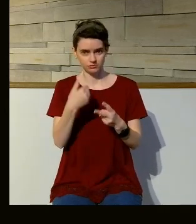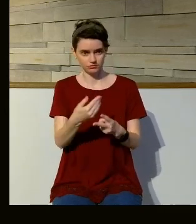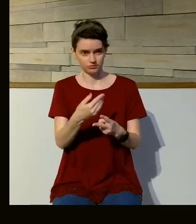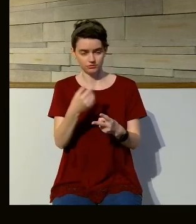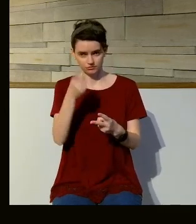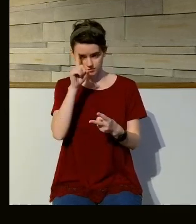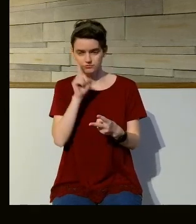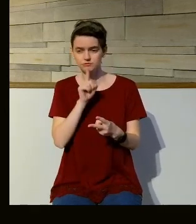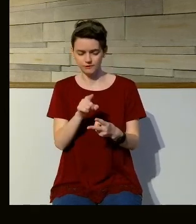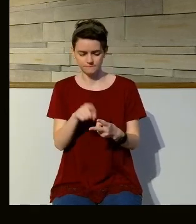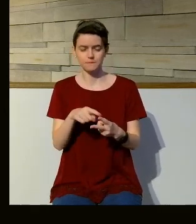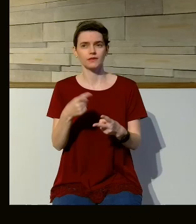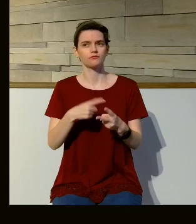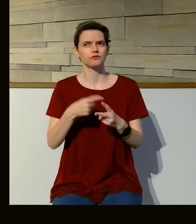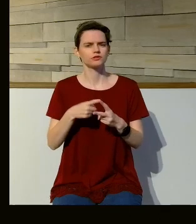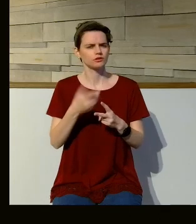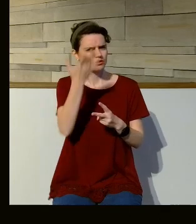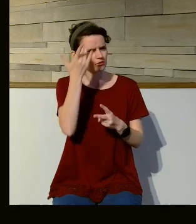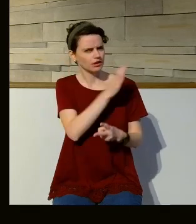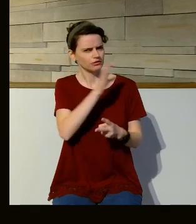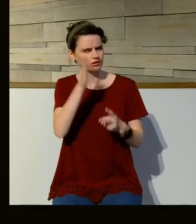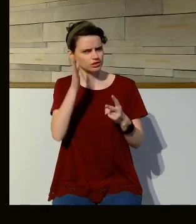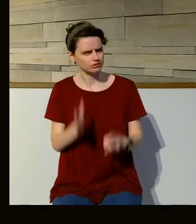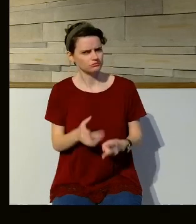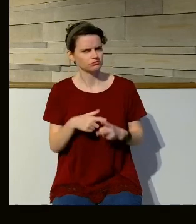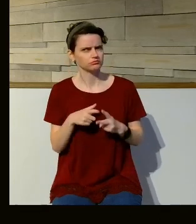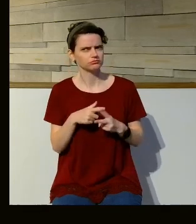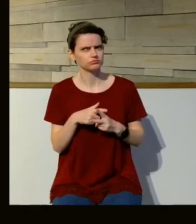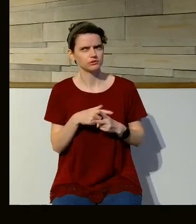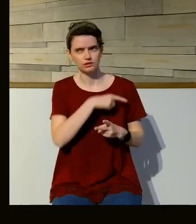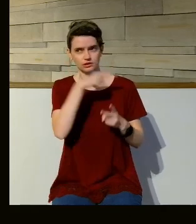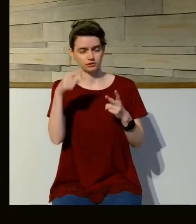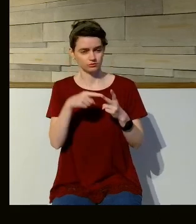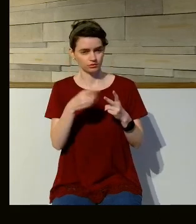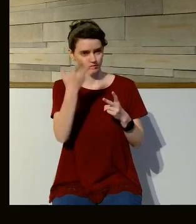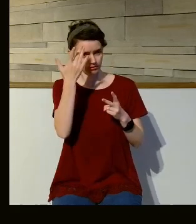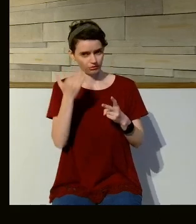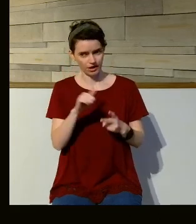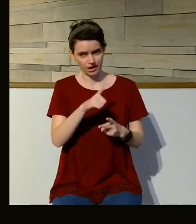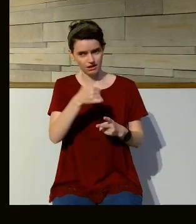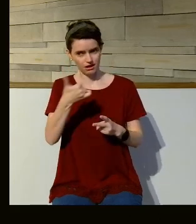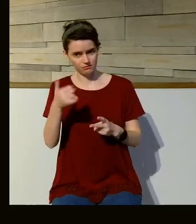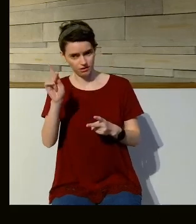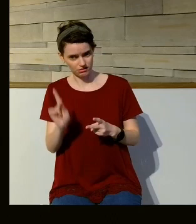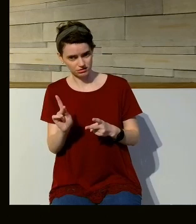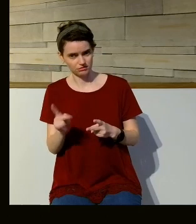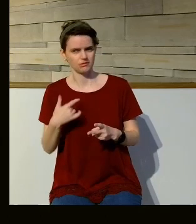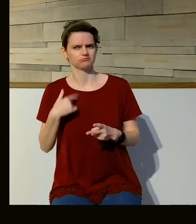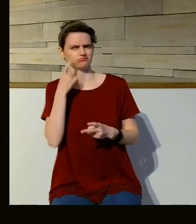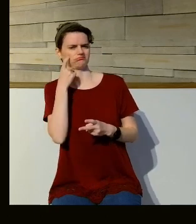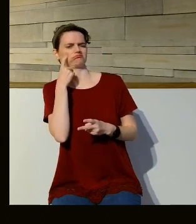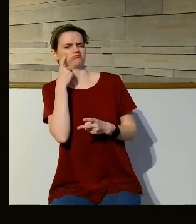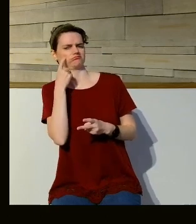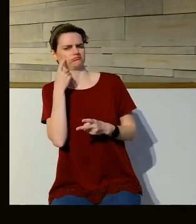skeptic. First question is, why are you a Christian? And the second question is, why should I, let's say I'm a skeptic, why should